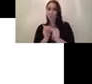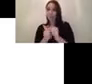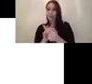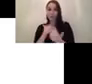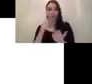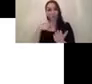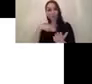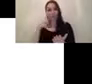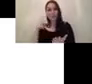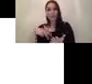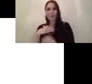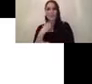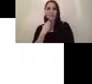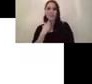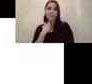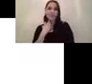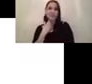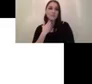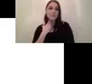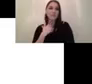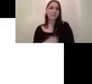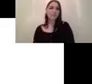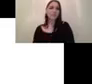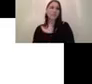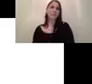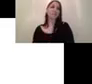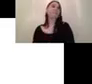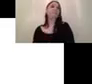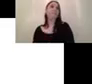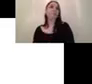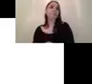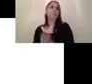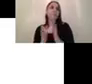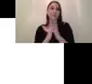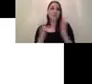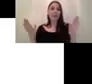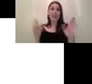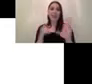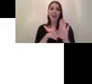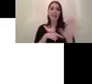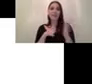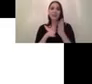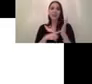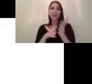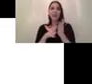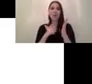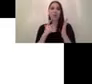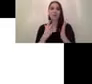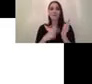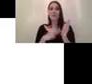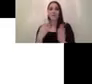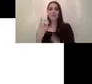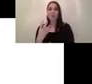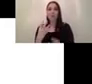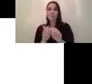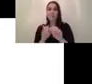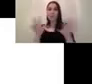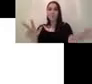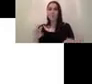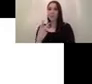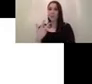The scaled YOLO V4 was published 2 weeks ago, I think 2 to 3 weeks ago,